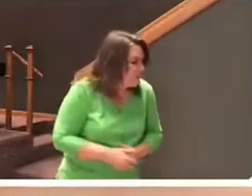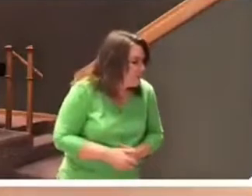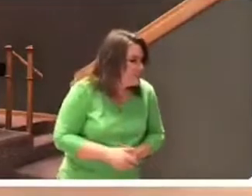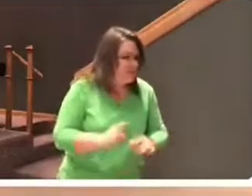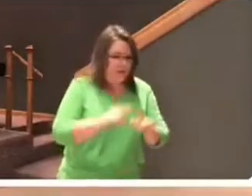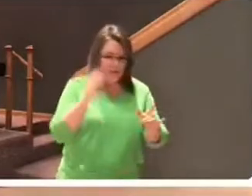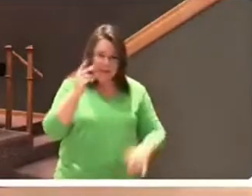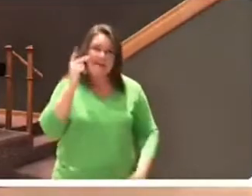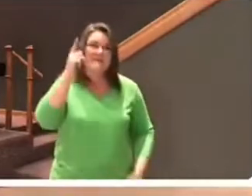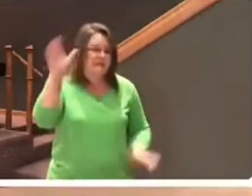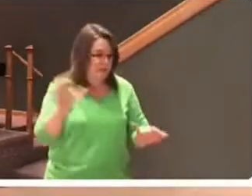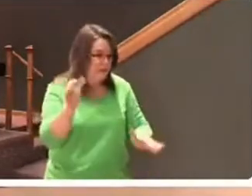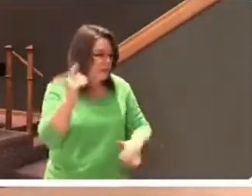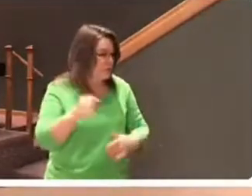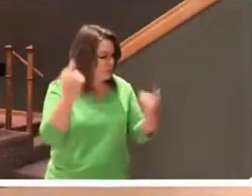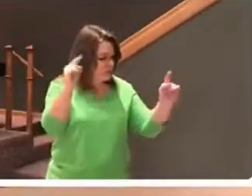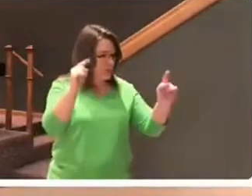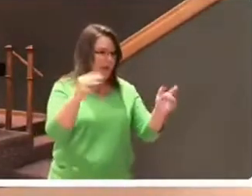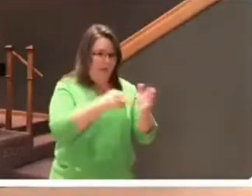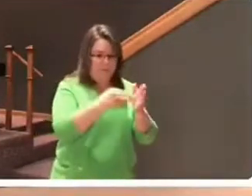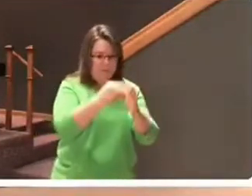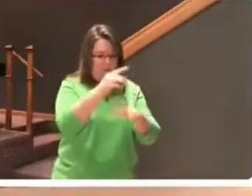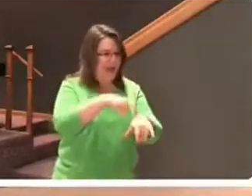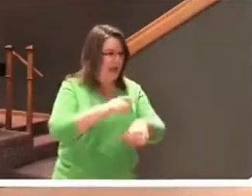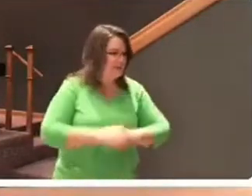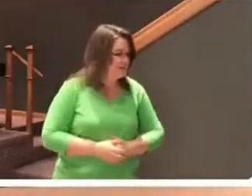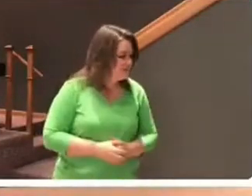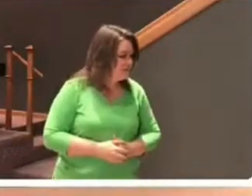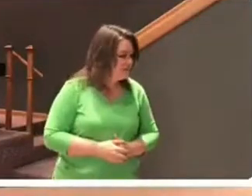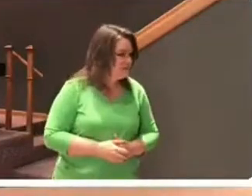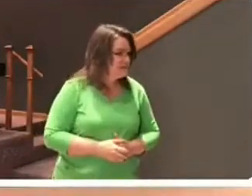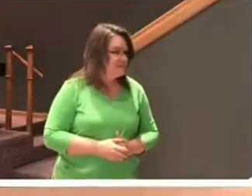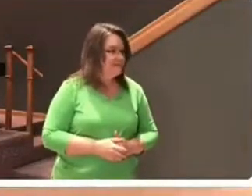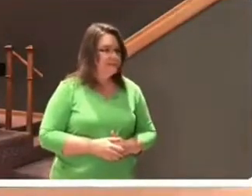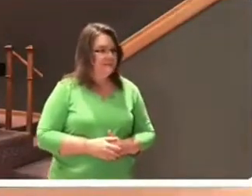But I've seen Him do it a million times.